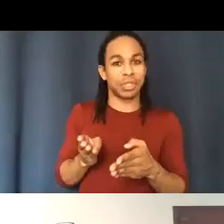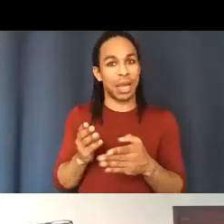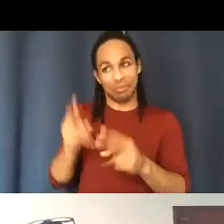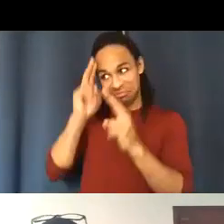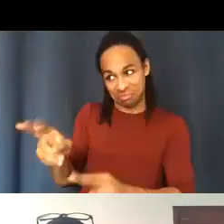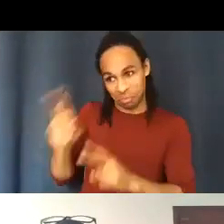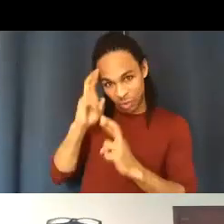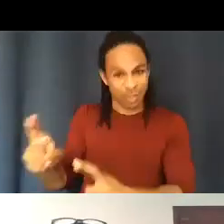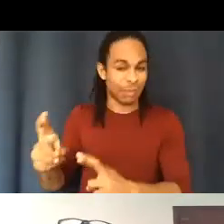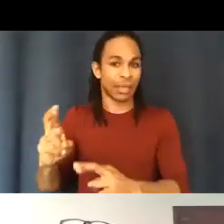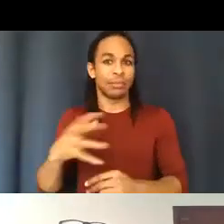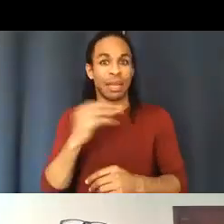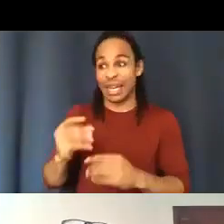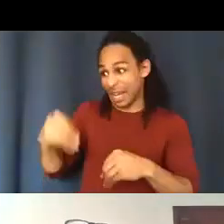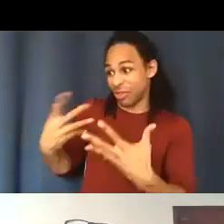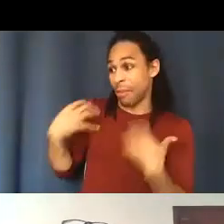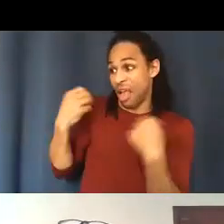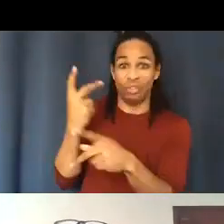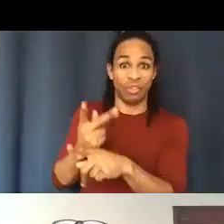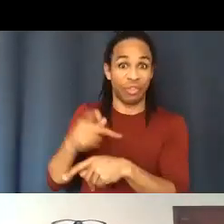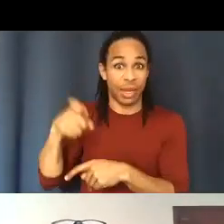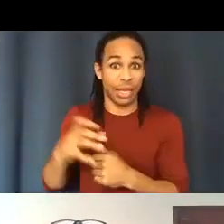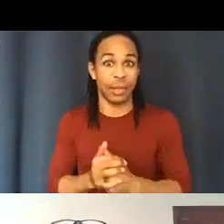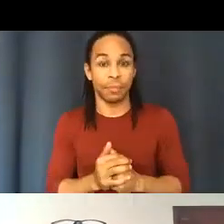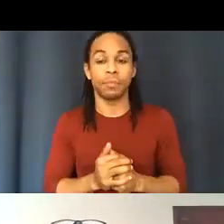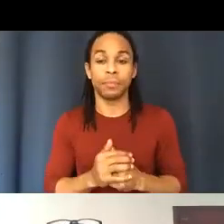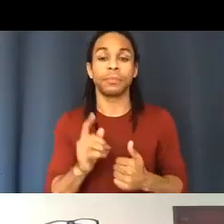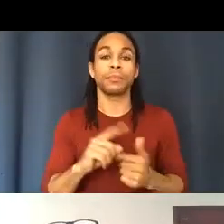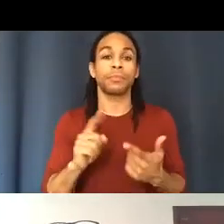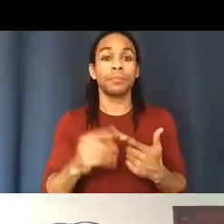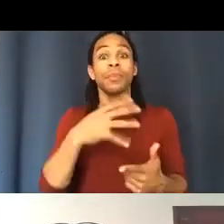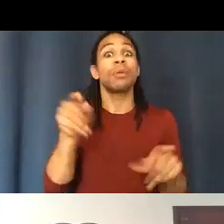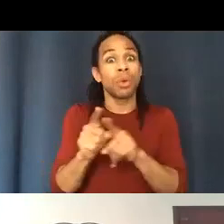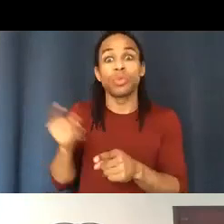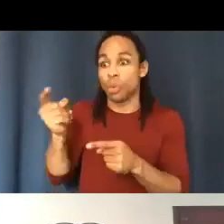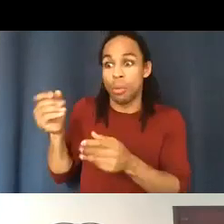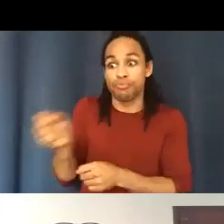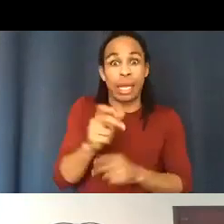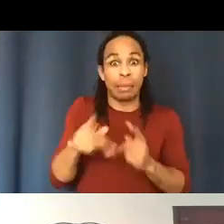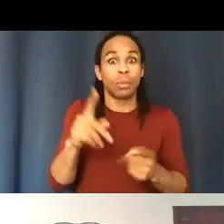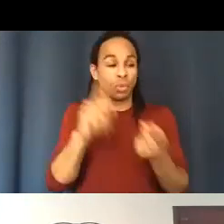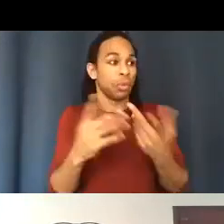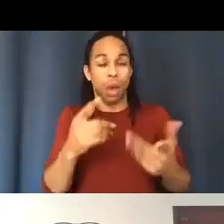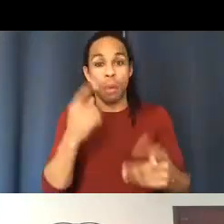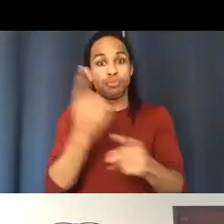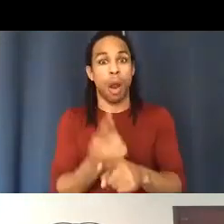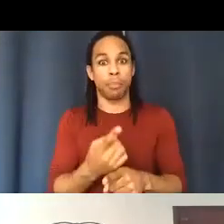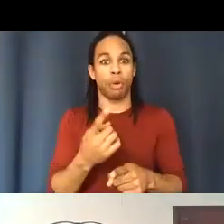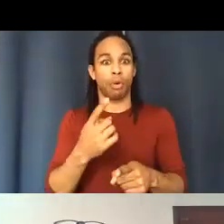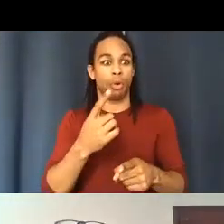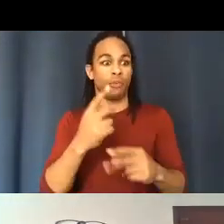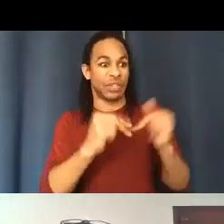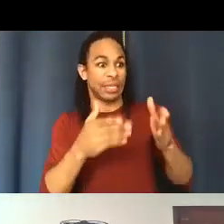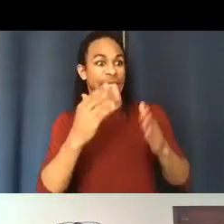cases and then refer them to a facility where they can be tested and treated. So apparently,